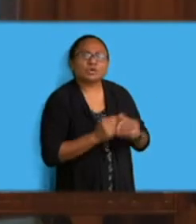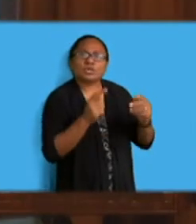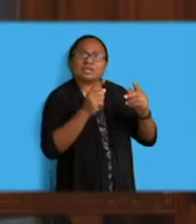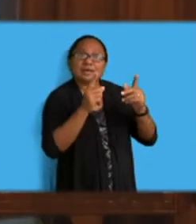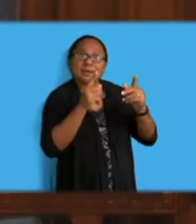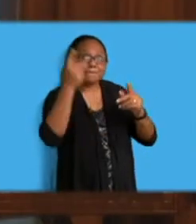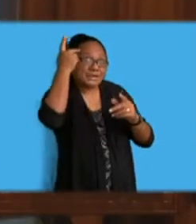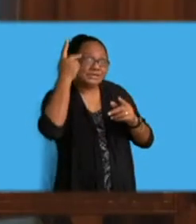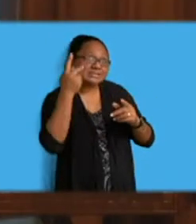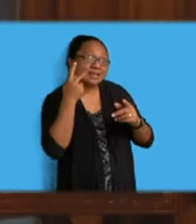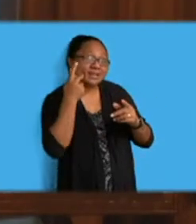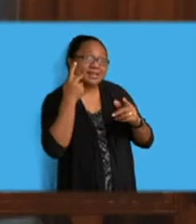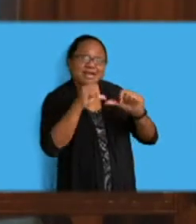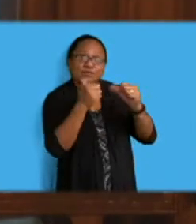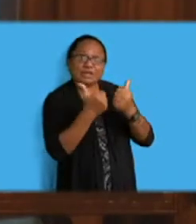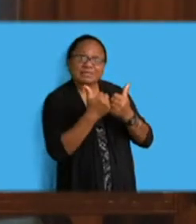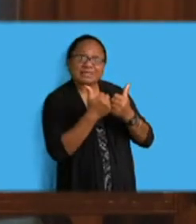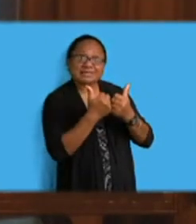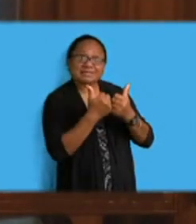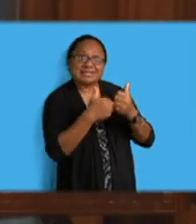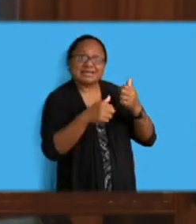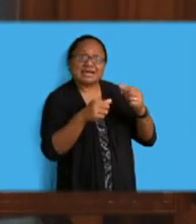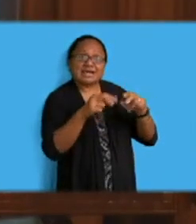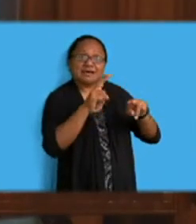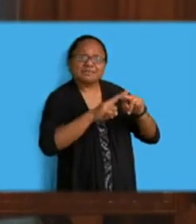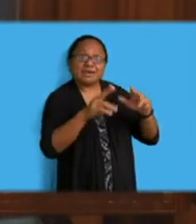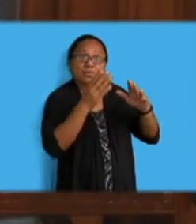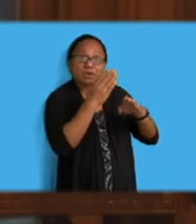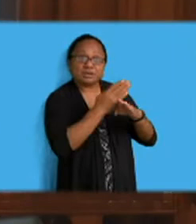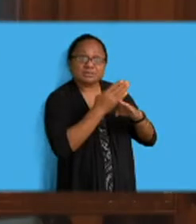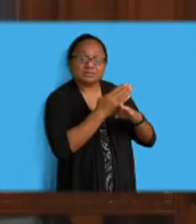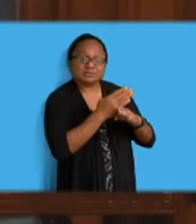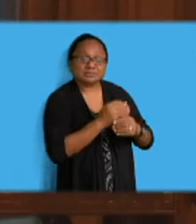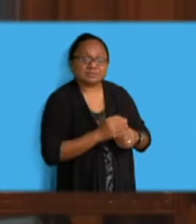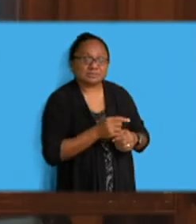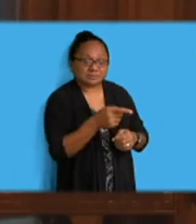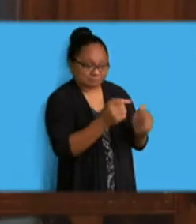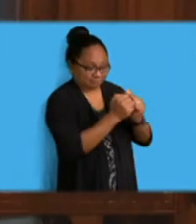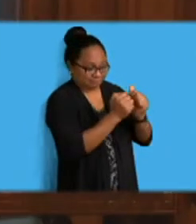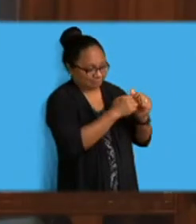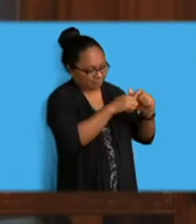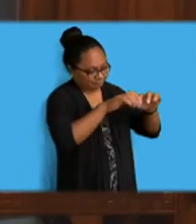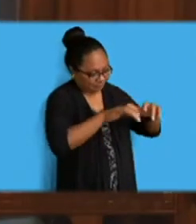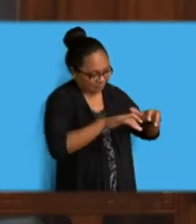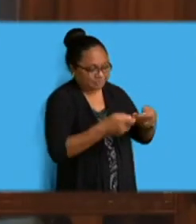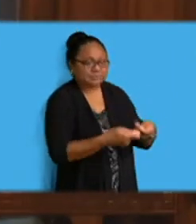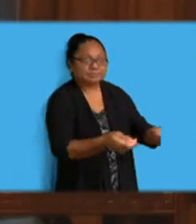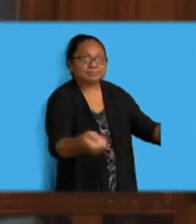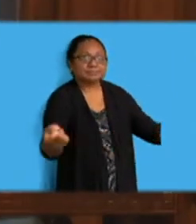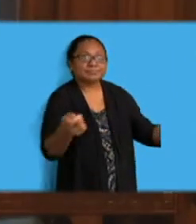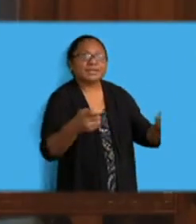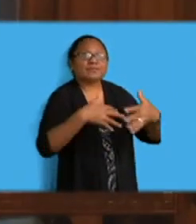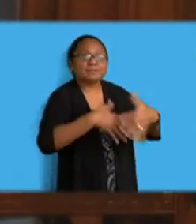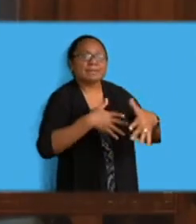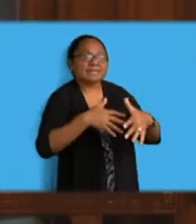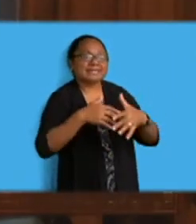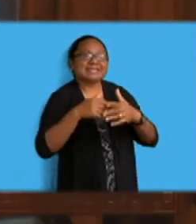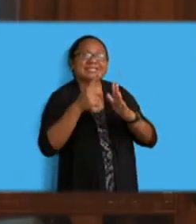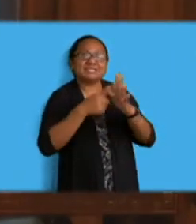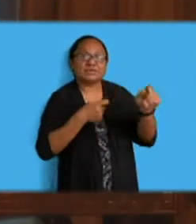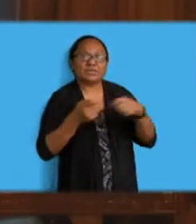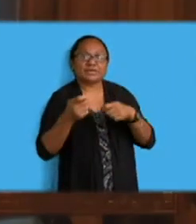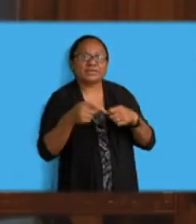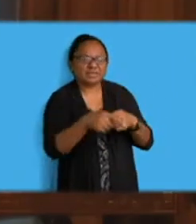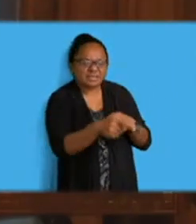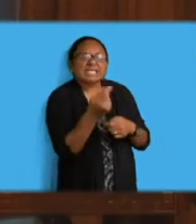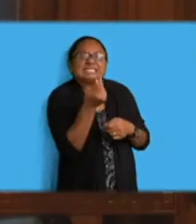the newspaper and gave it out, and which was circulated to the public in January, so that parents do get a simpler